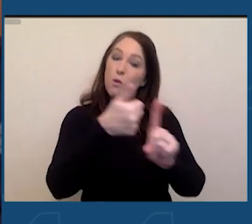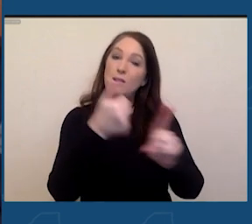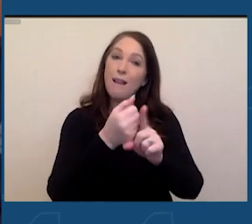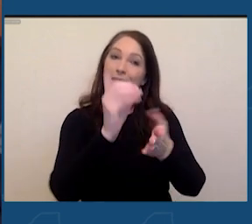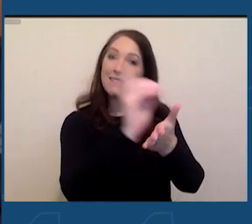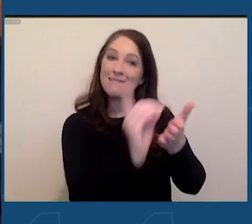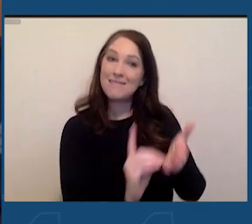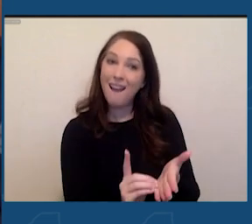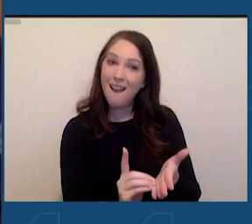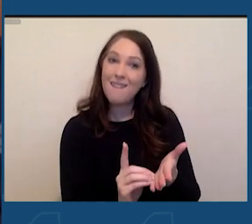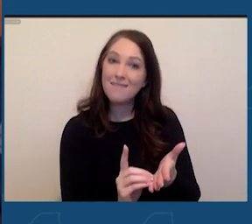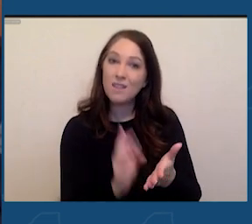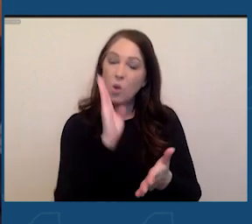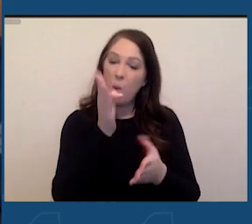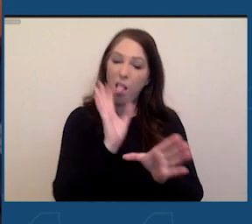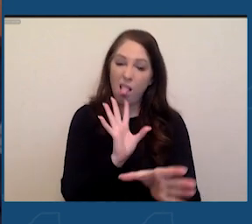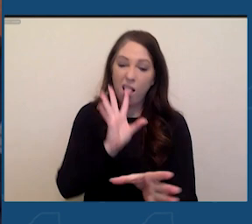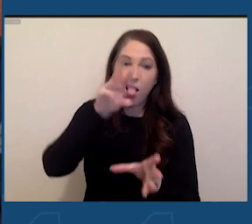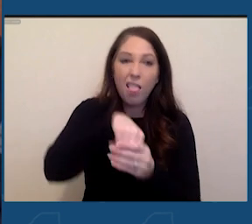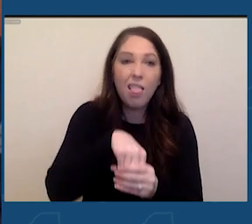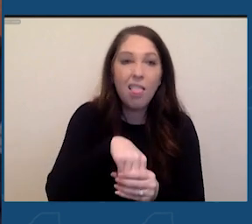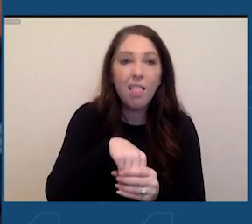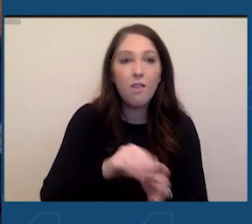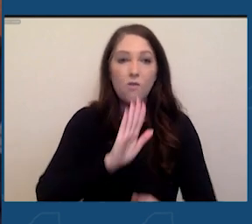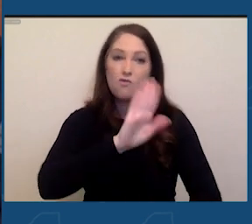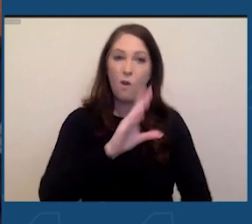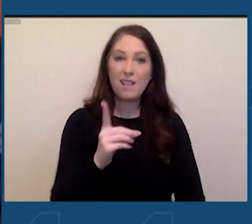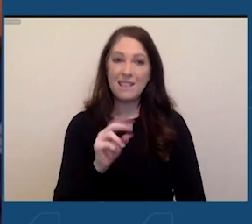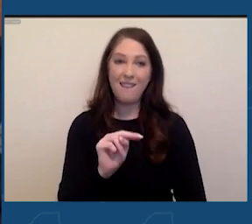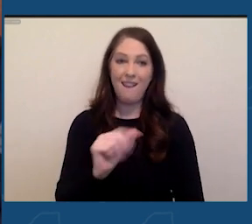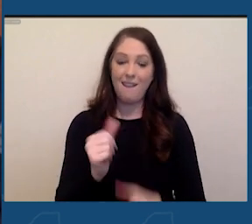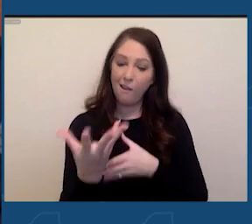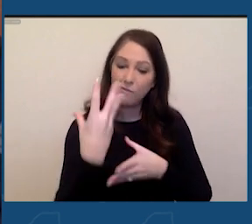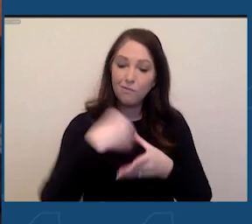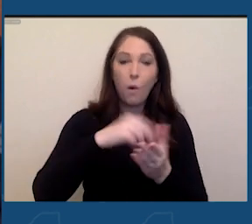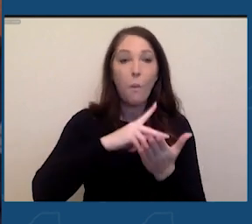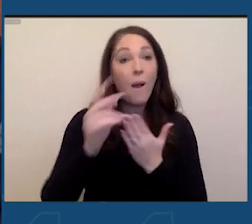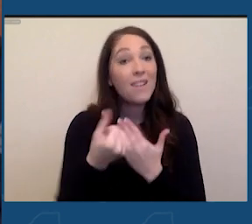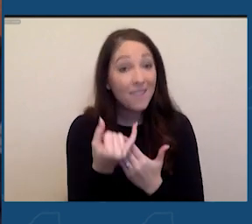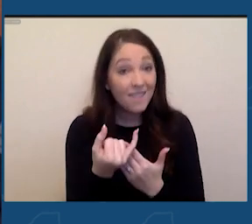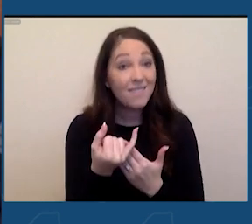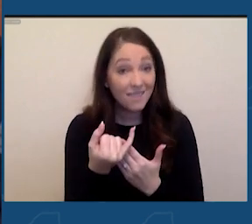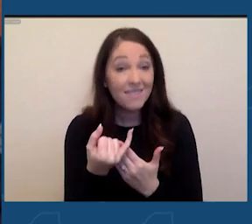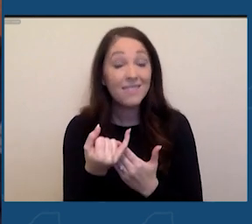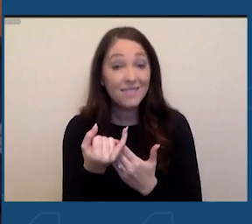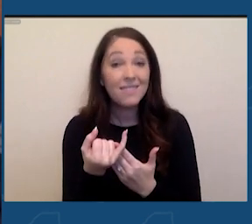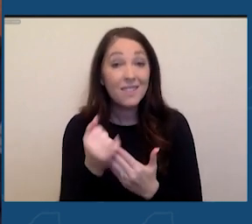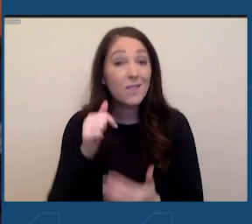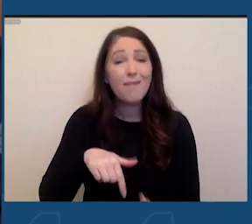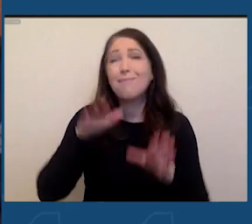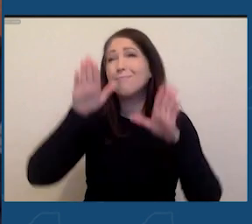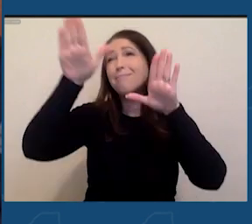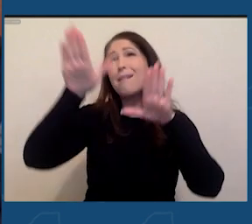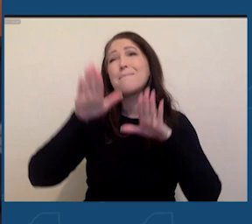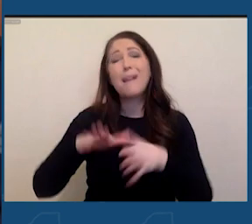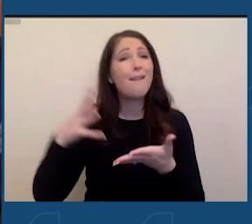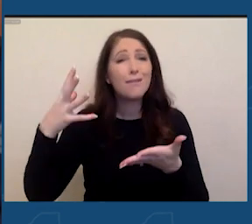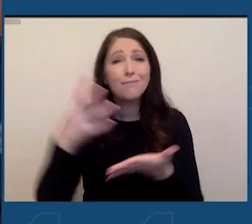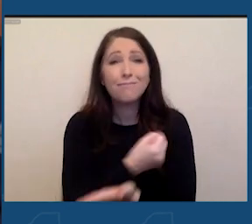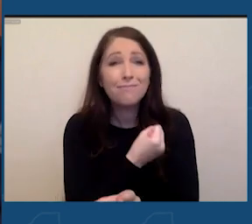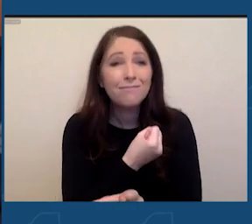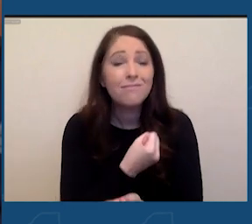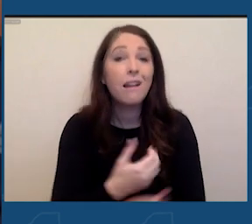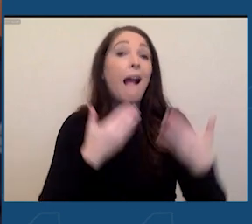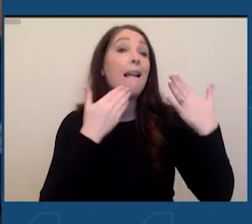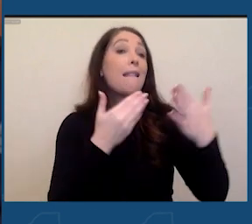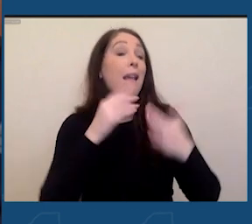will have your DNA in this project. And so this is a wonderful opportunity. Thank you, Governor.